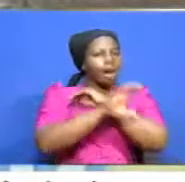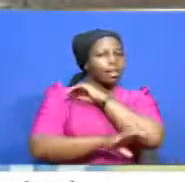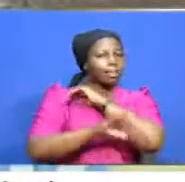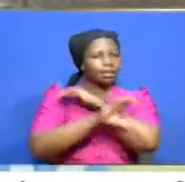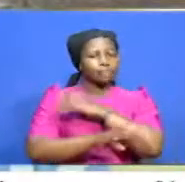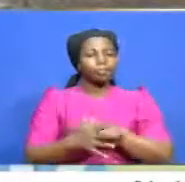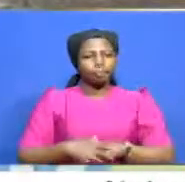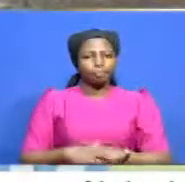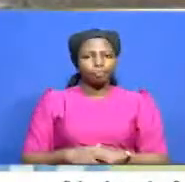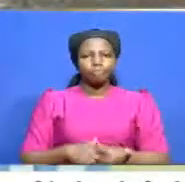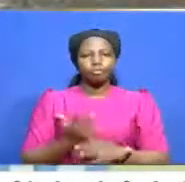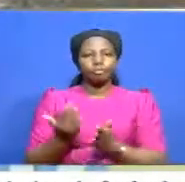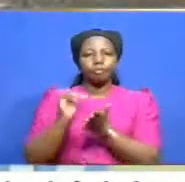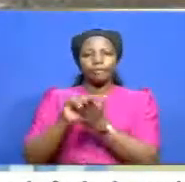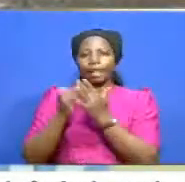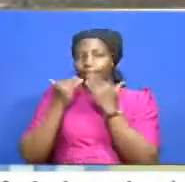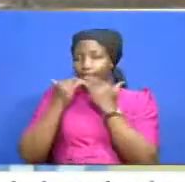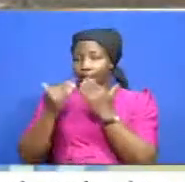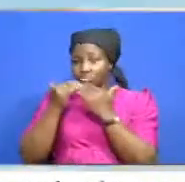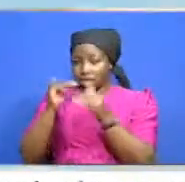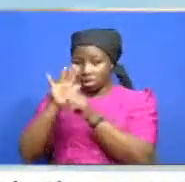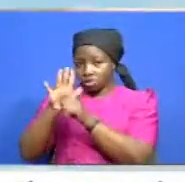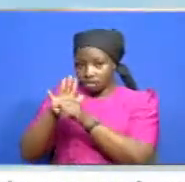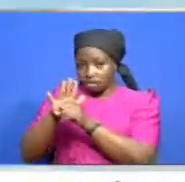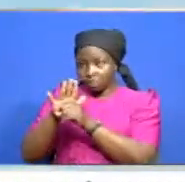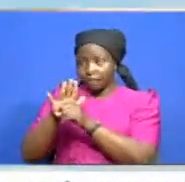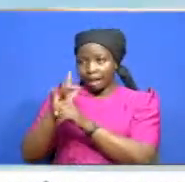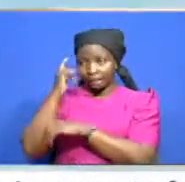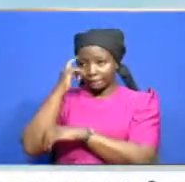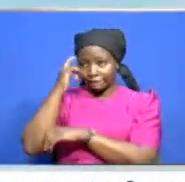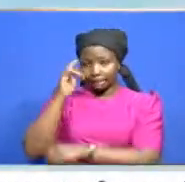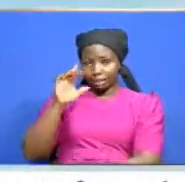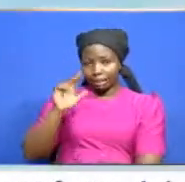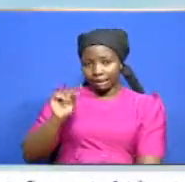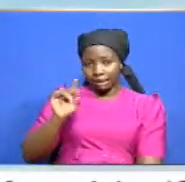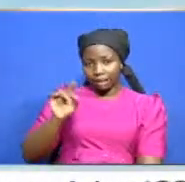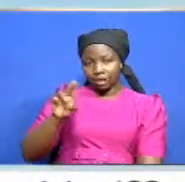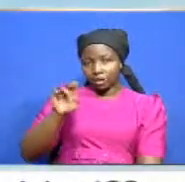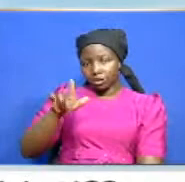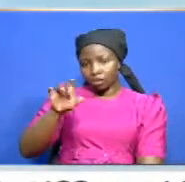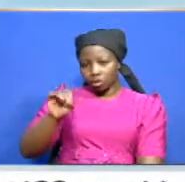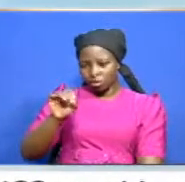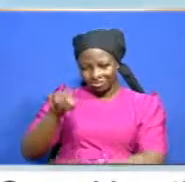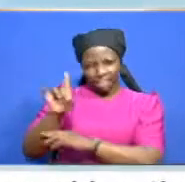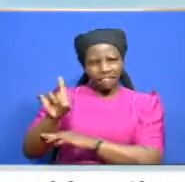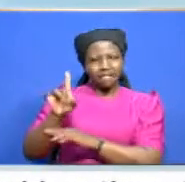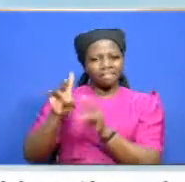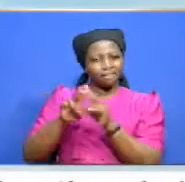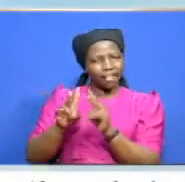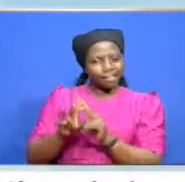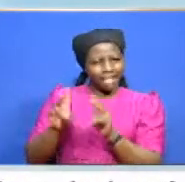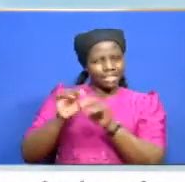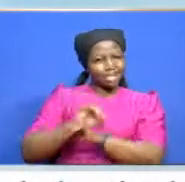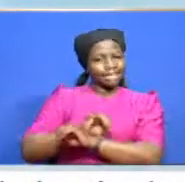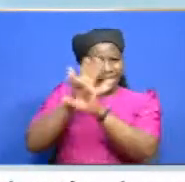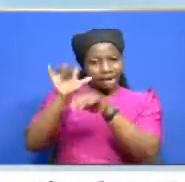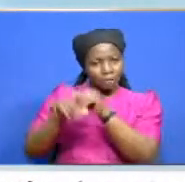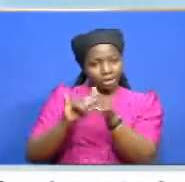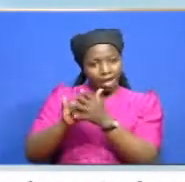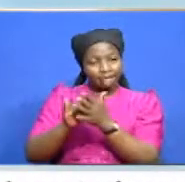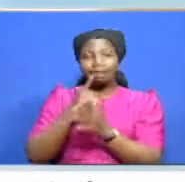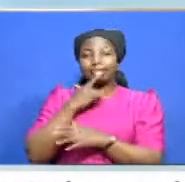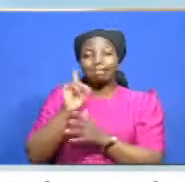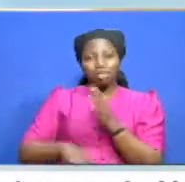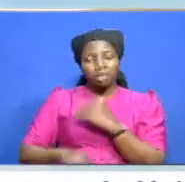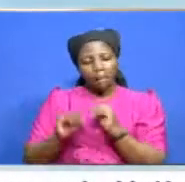Once again, thank you so much, Serfine. I think Ndolo was very clear about it, that we are likely to have overage students